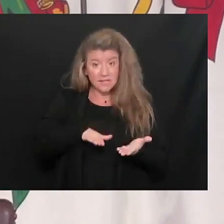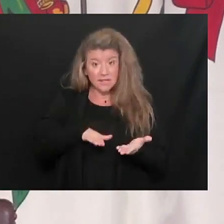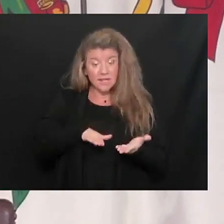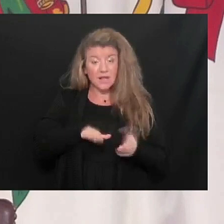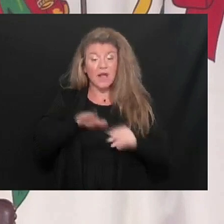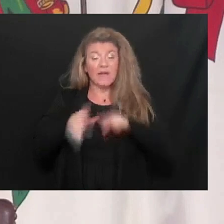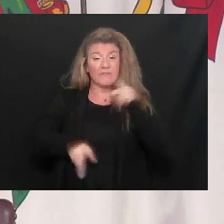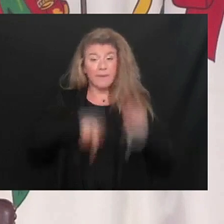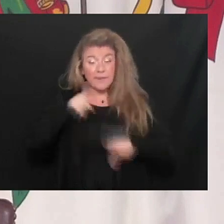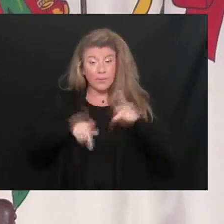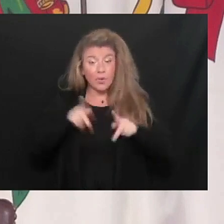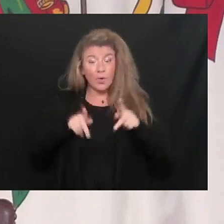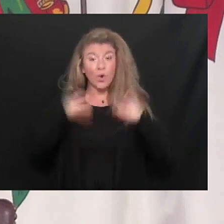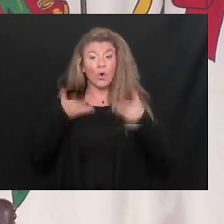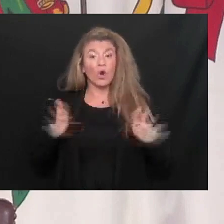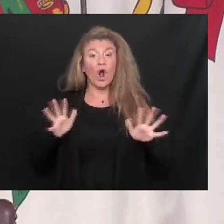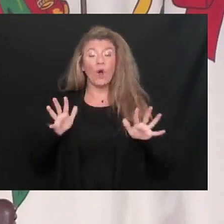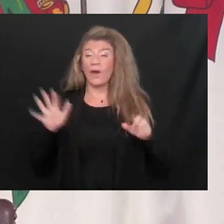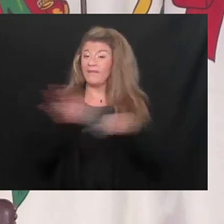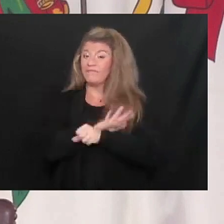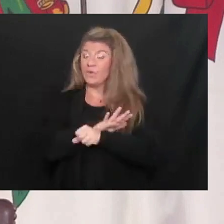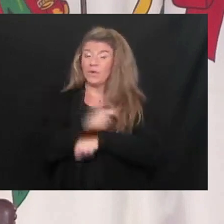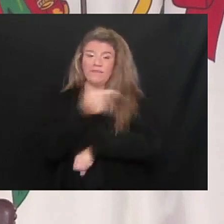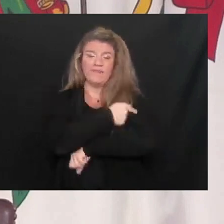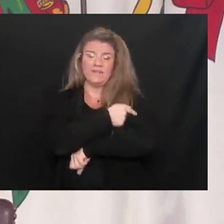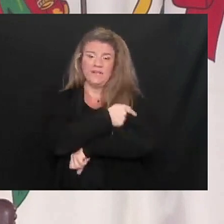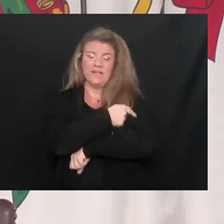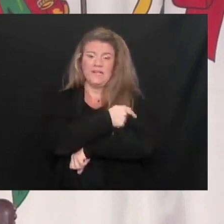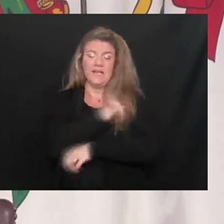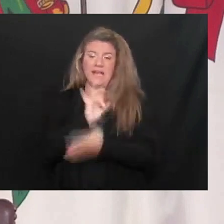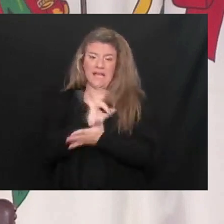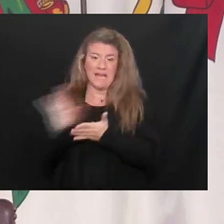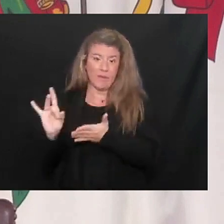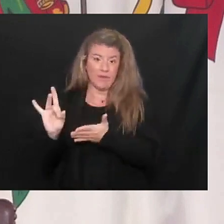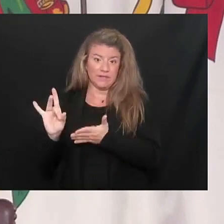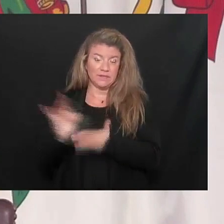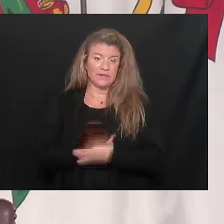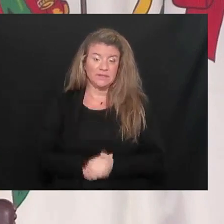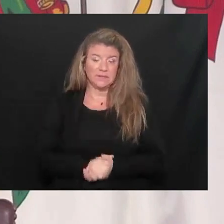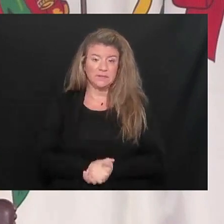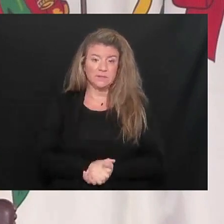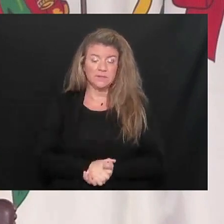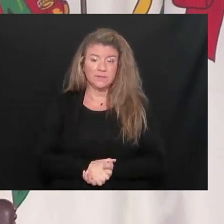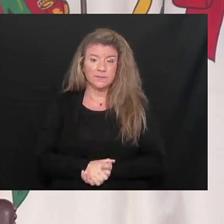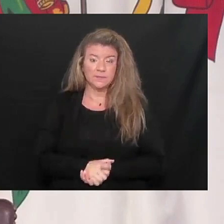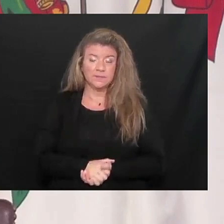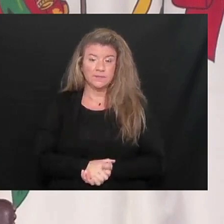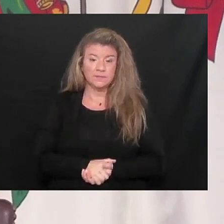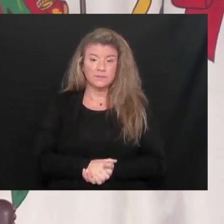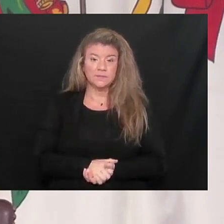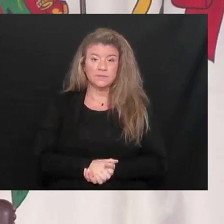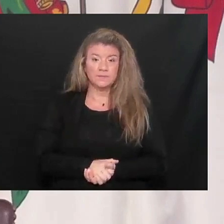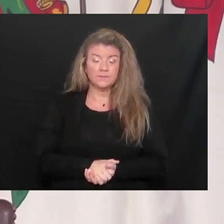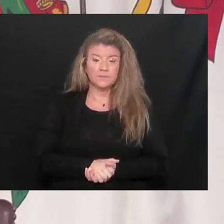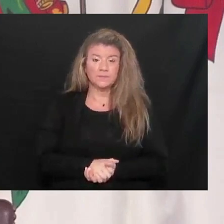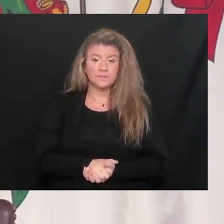of people that are fully vaccinated over the last 8 weeks. You know,